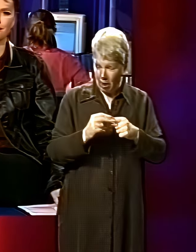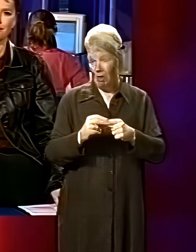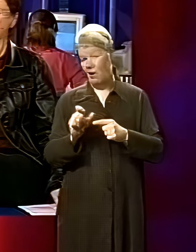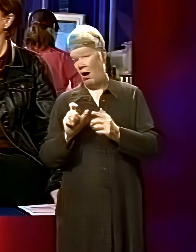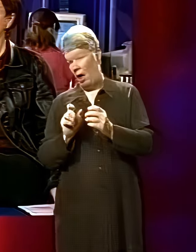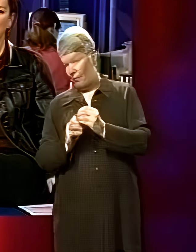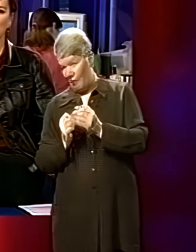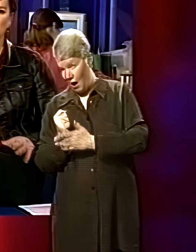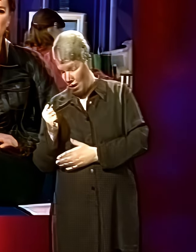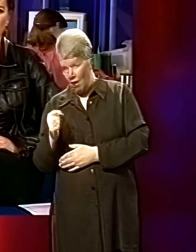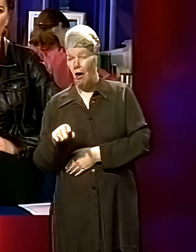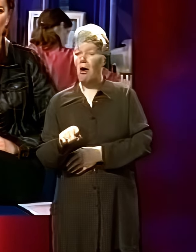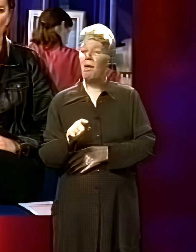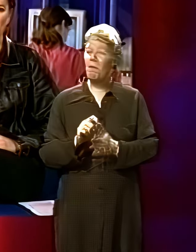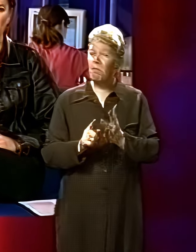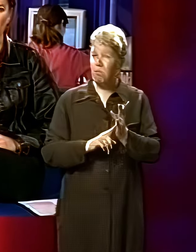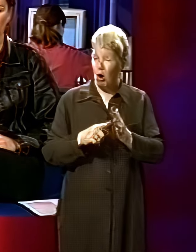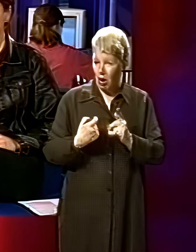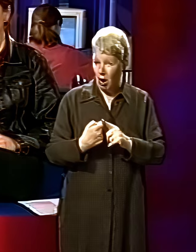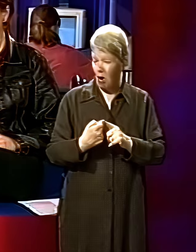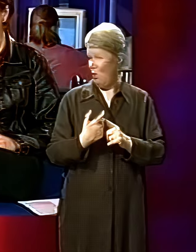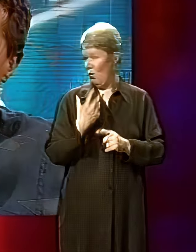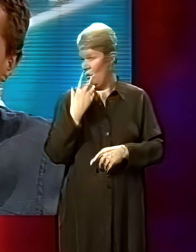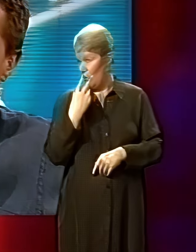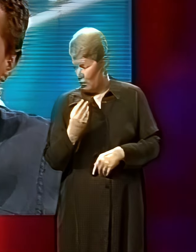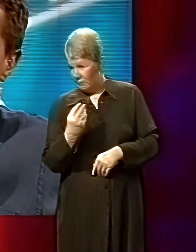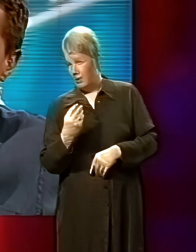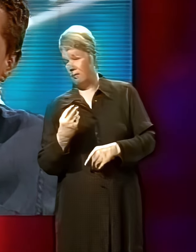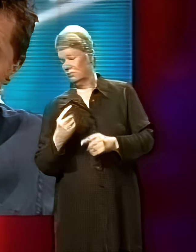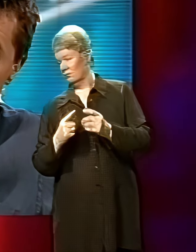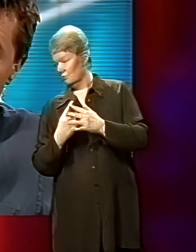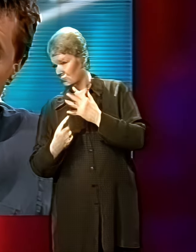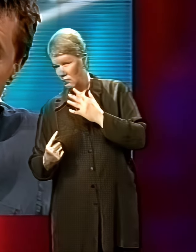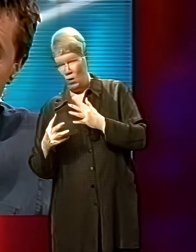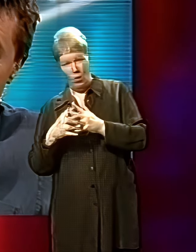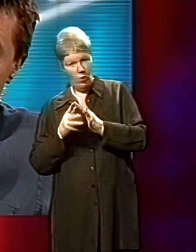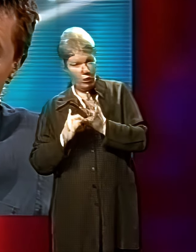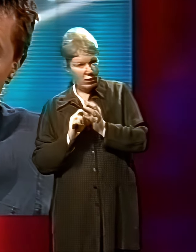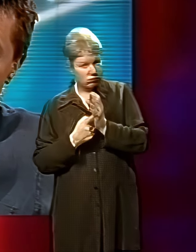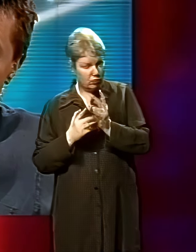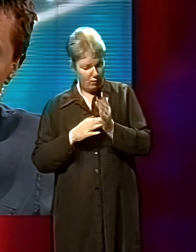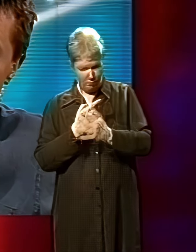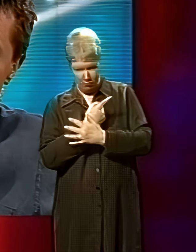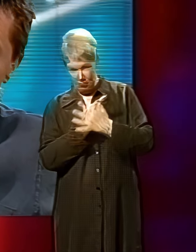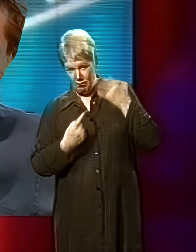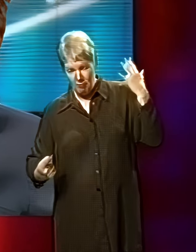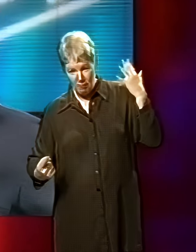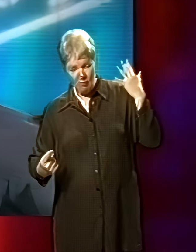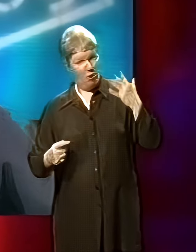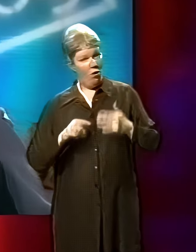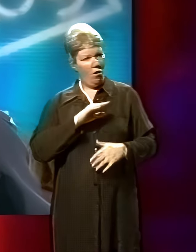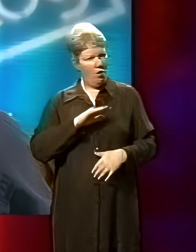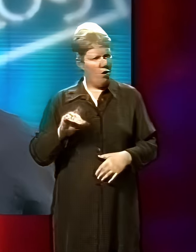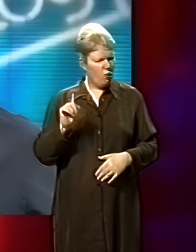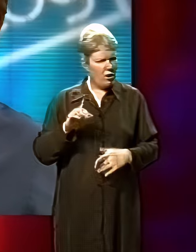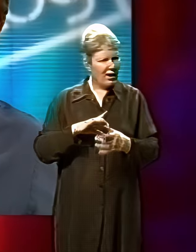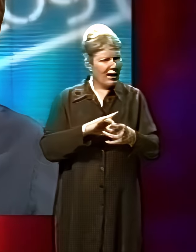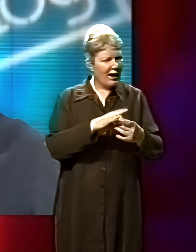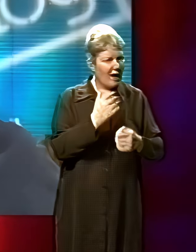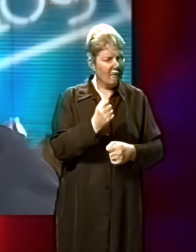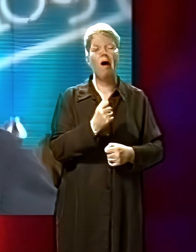Pollock, Peckham. Wallsend, Walthamstow and West Brom. Well, they're all areas of high unemployment and